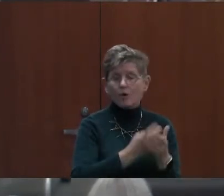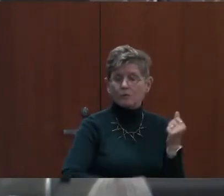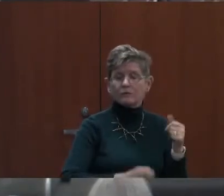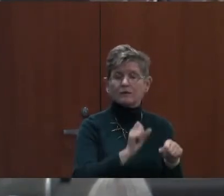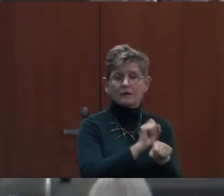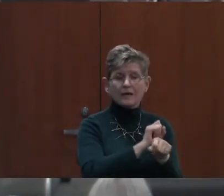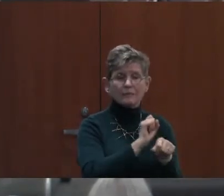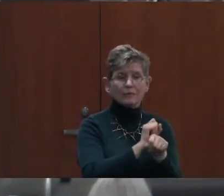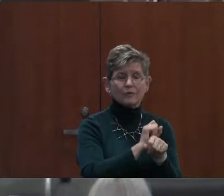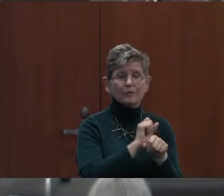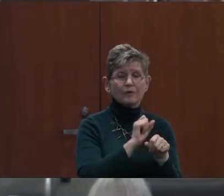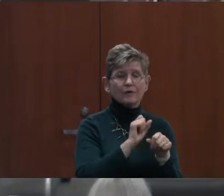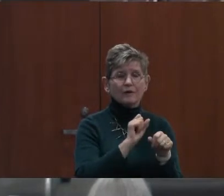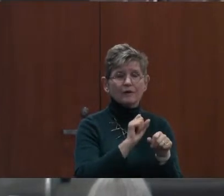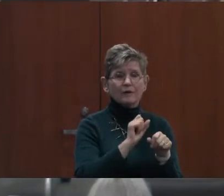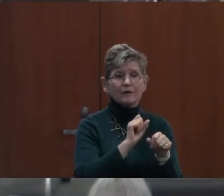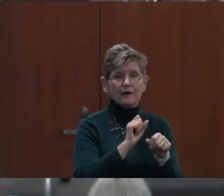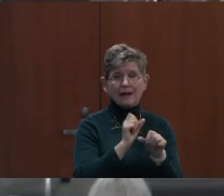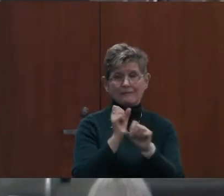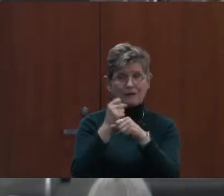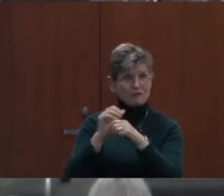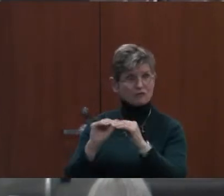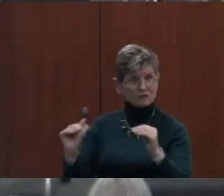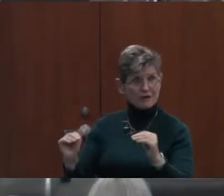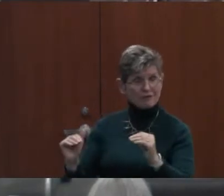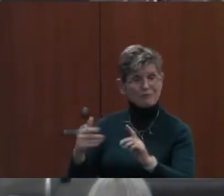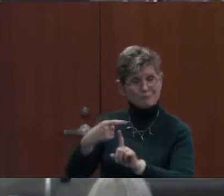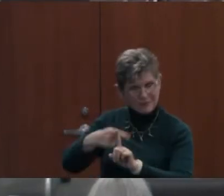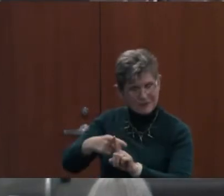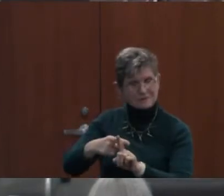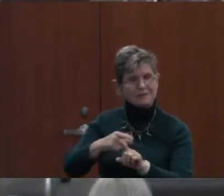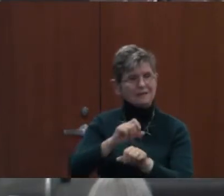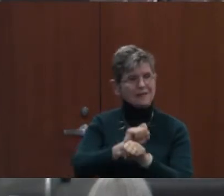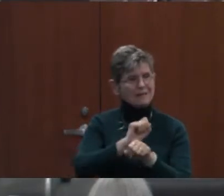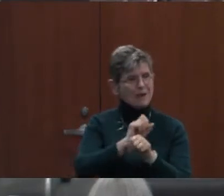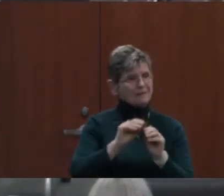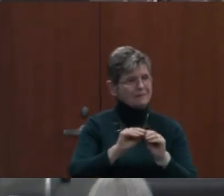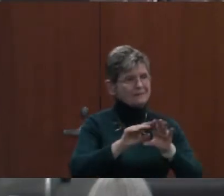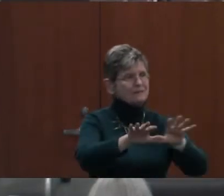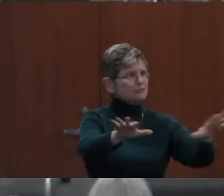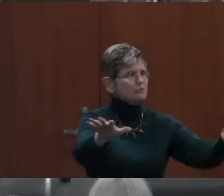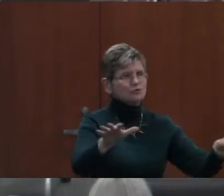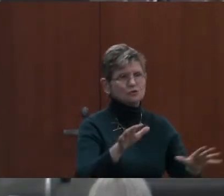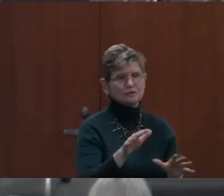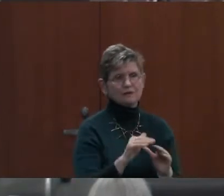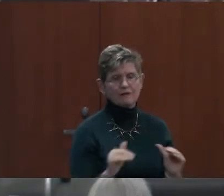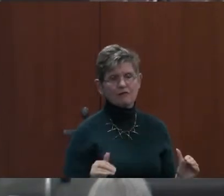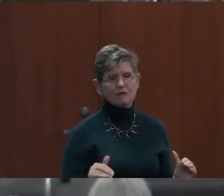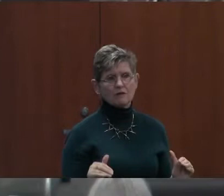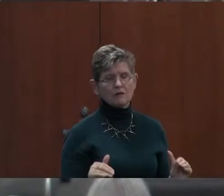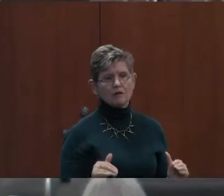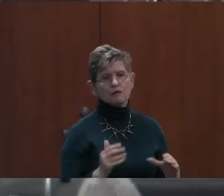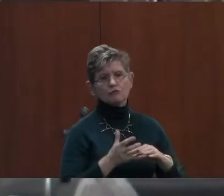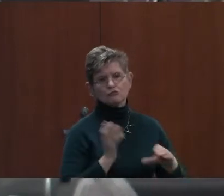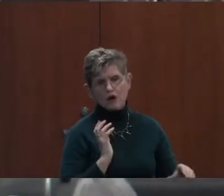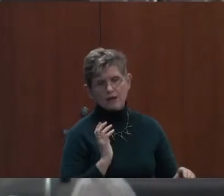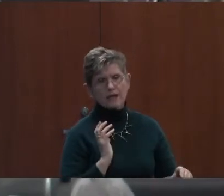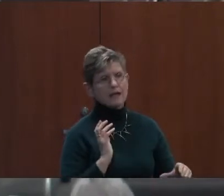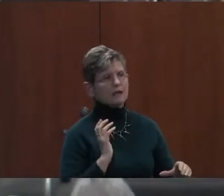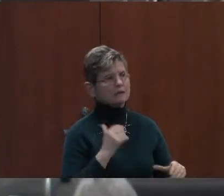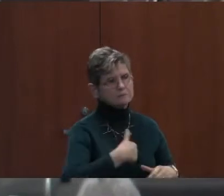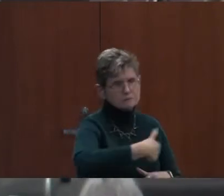labor at the manufacturing level and at the distribution level, with trucking